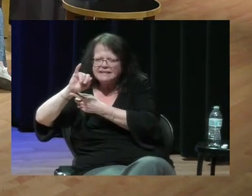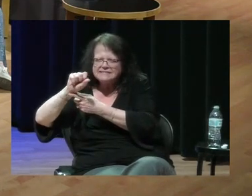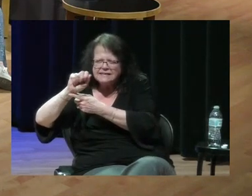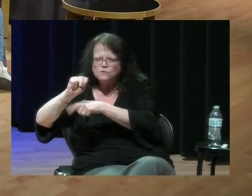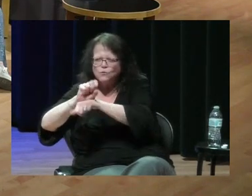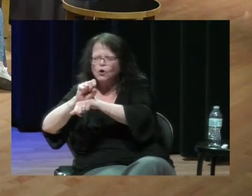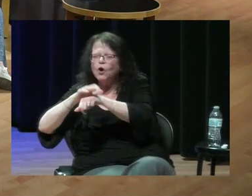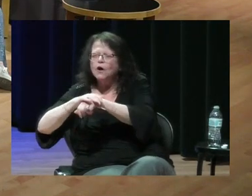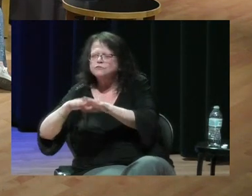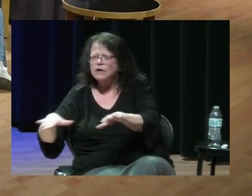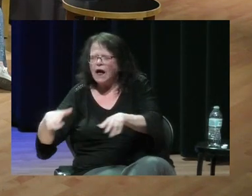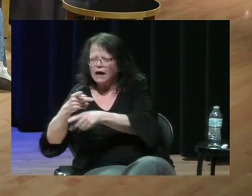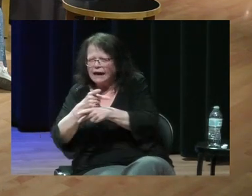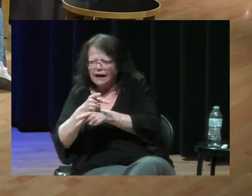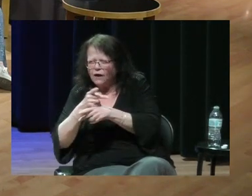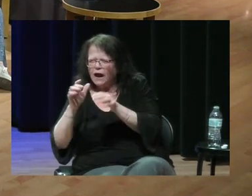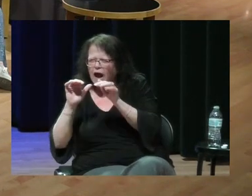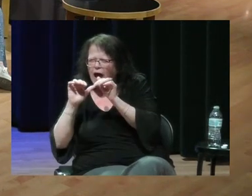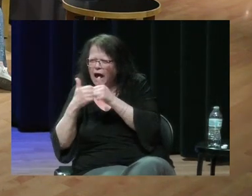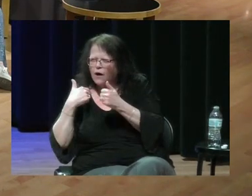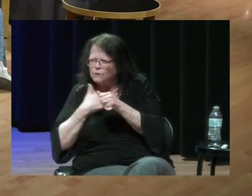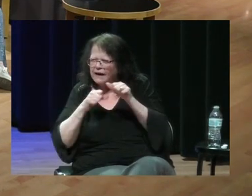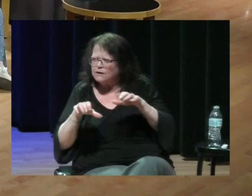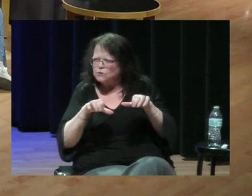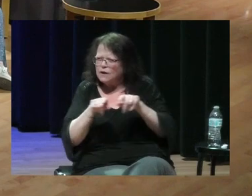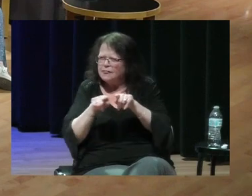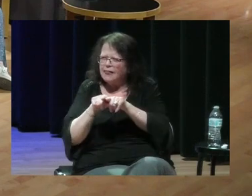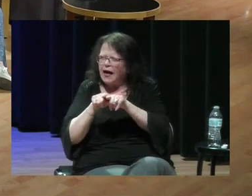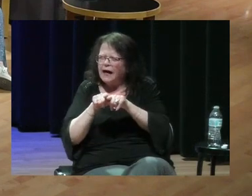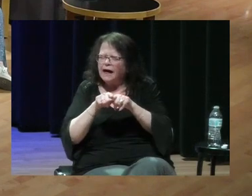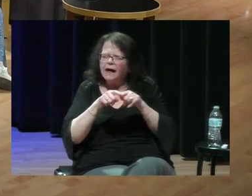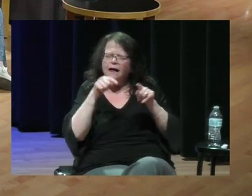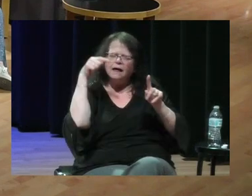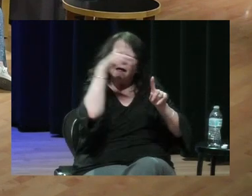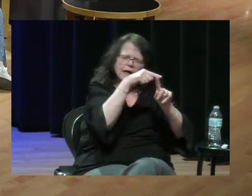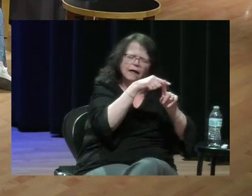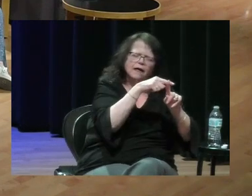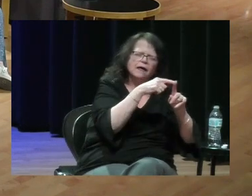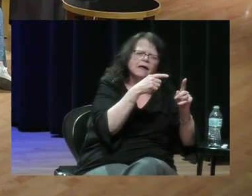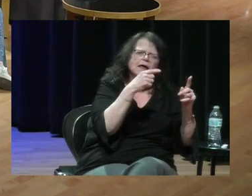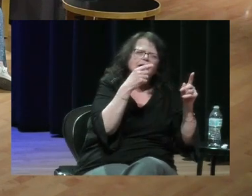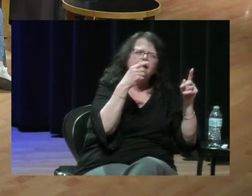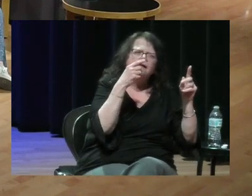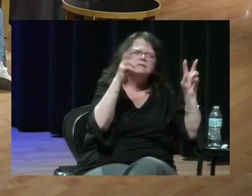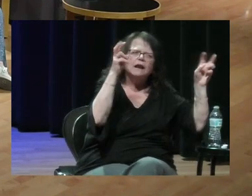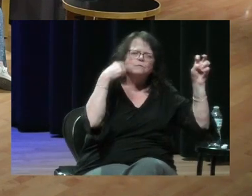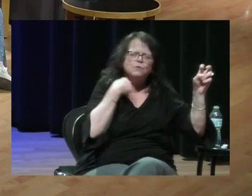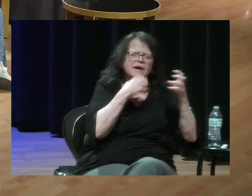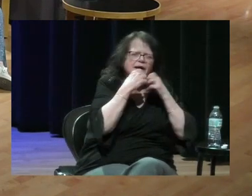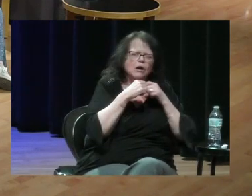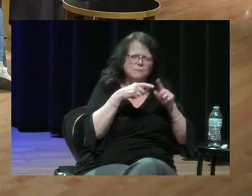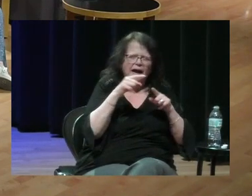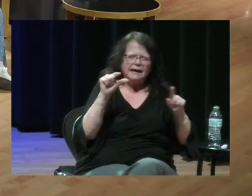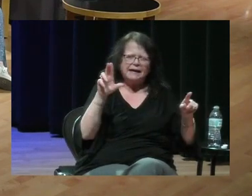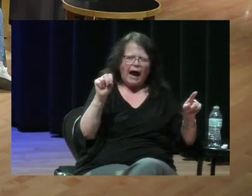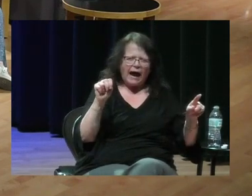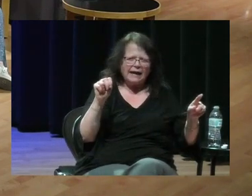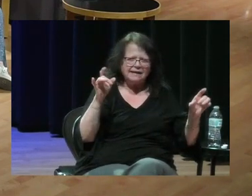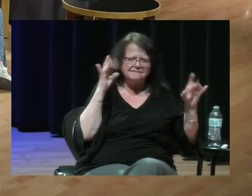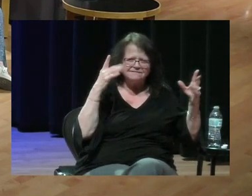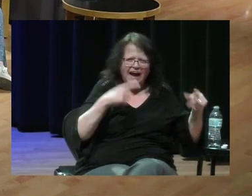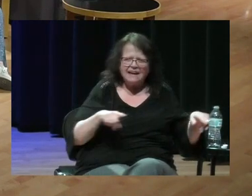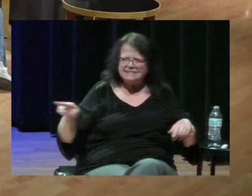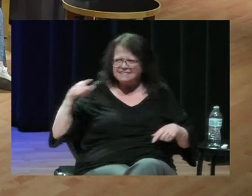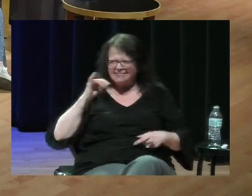that to turn to solving problems we care about, like gun violence? Well, that's a big ask from Todd Young,